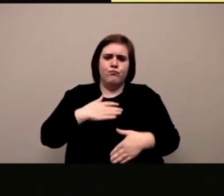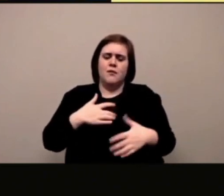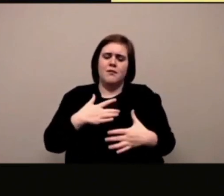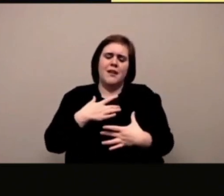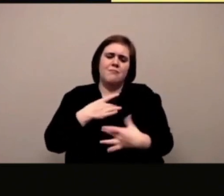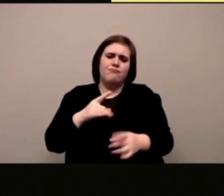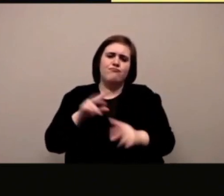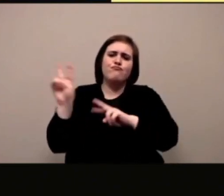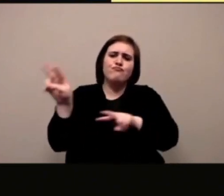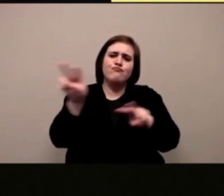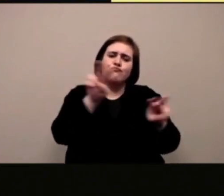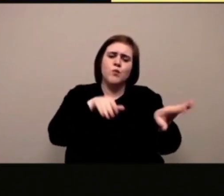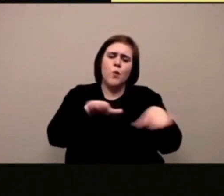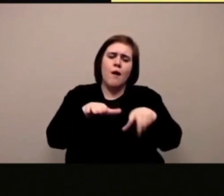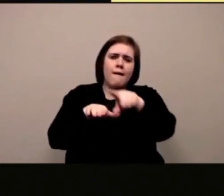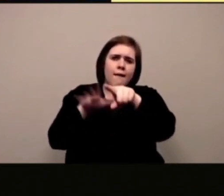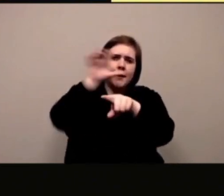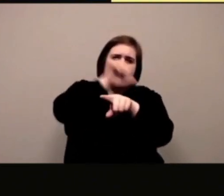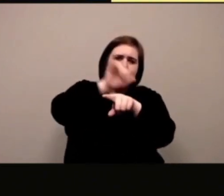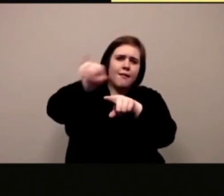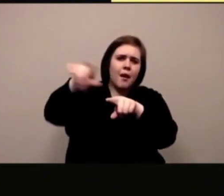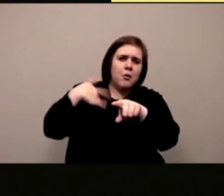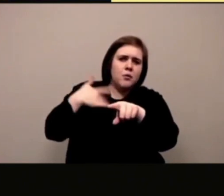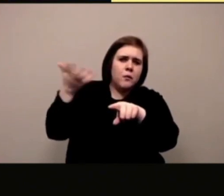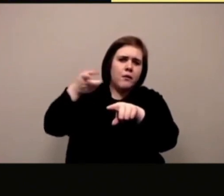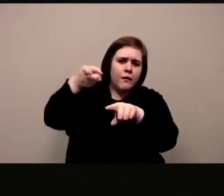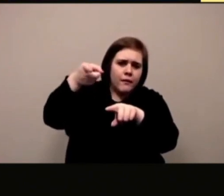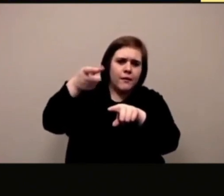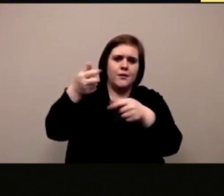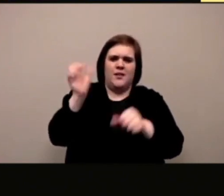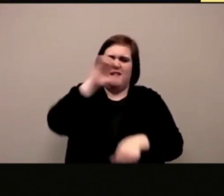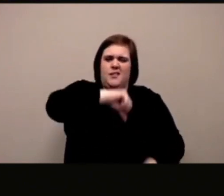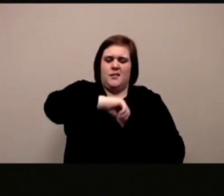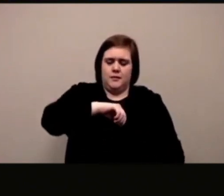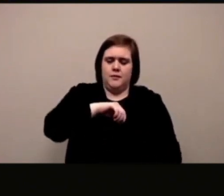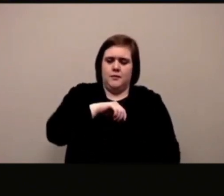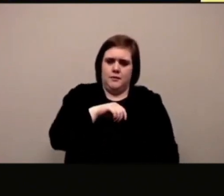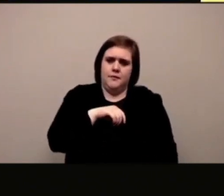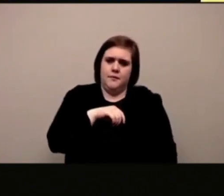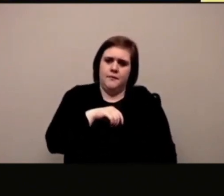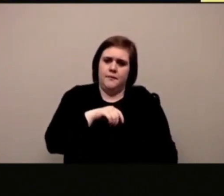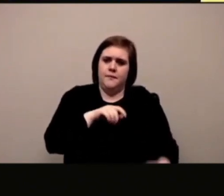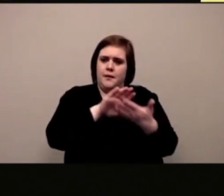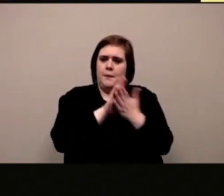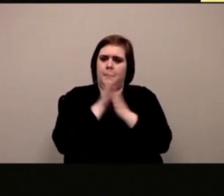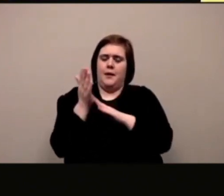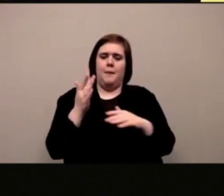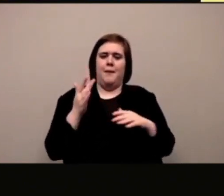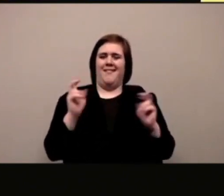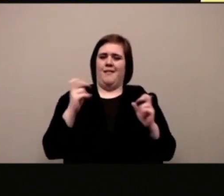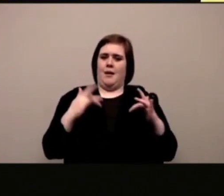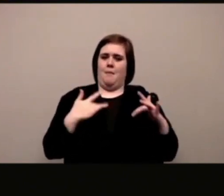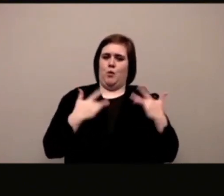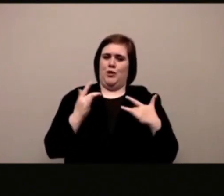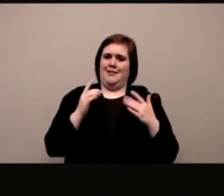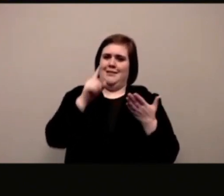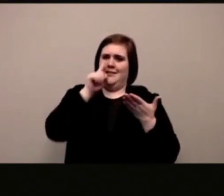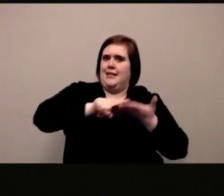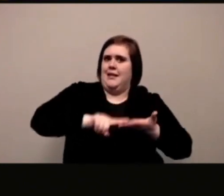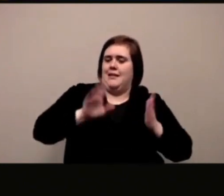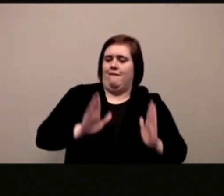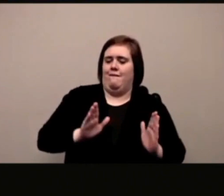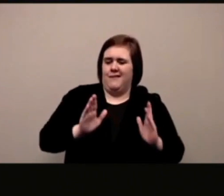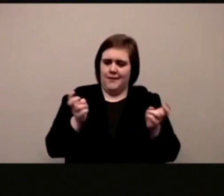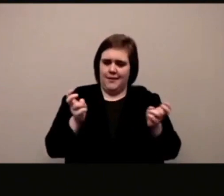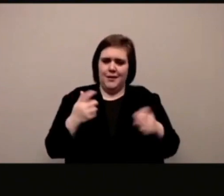They loved trying to guess the emotions and becoming emotion detectives.